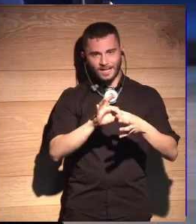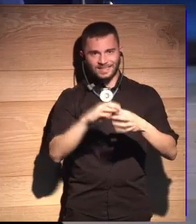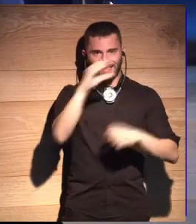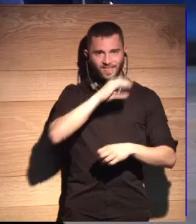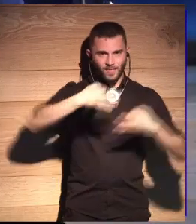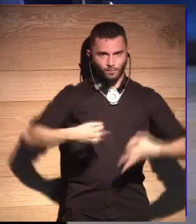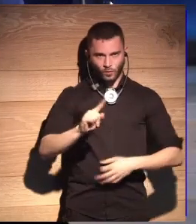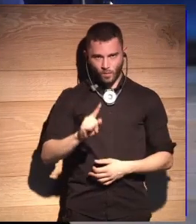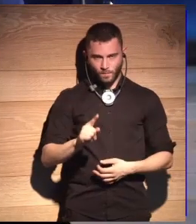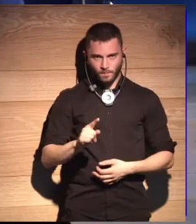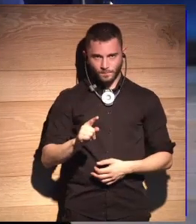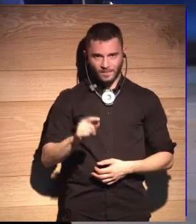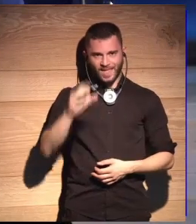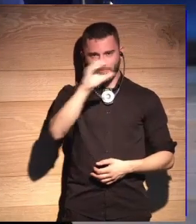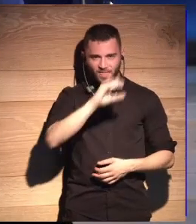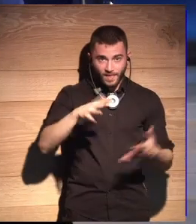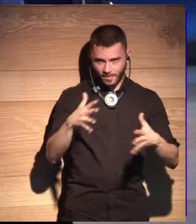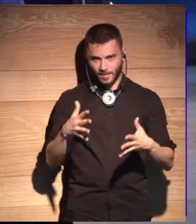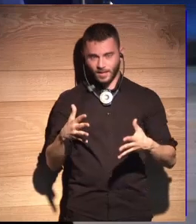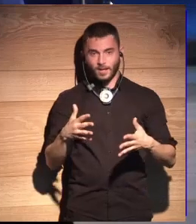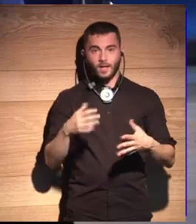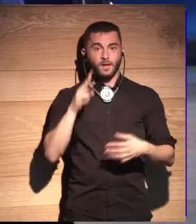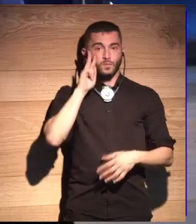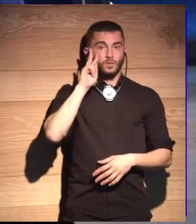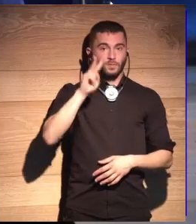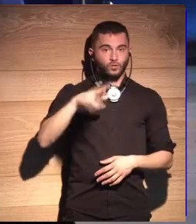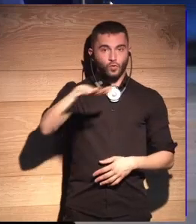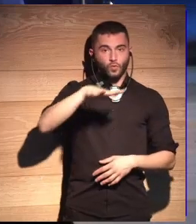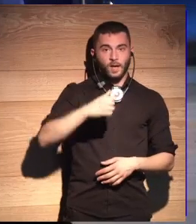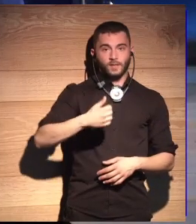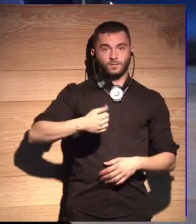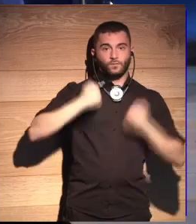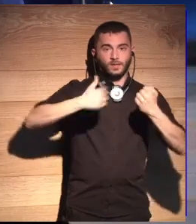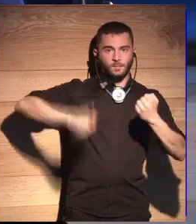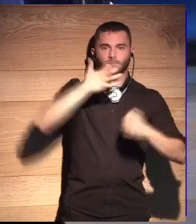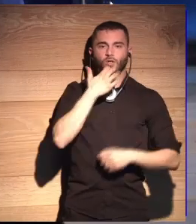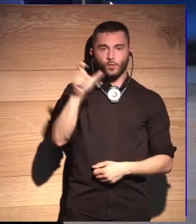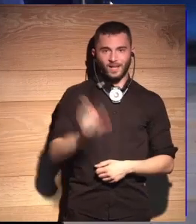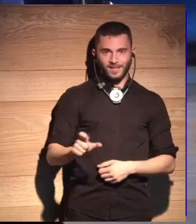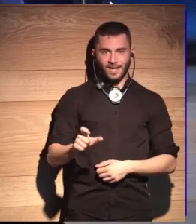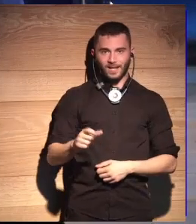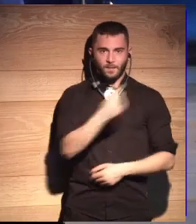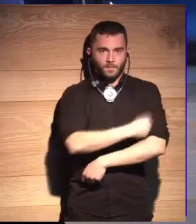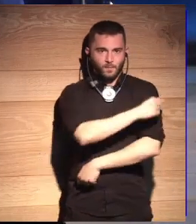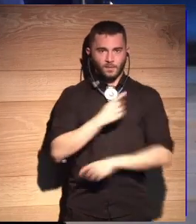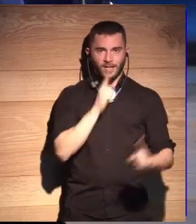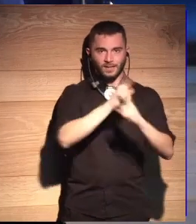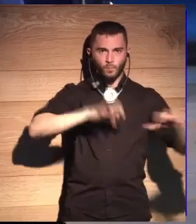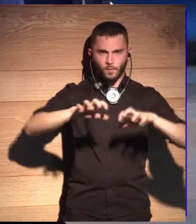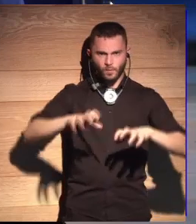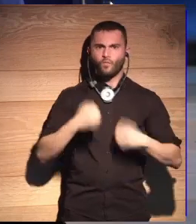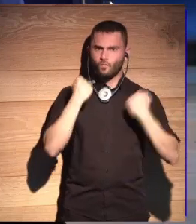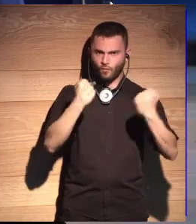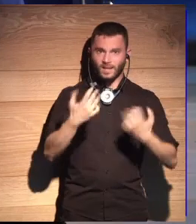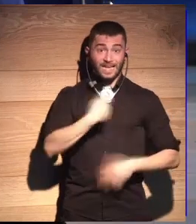harmful third one that has to do with pseudoscience. We've seen that it is really powerful in